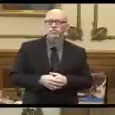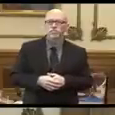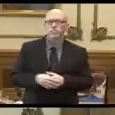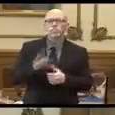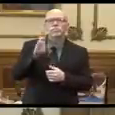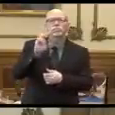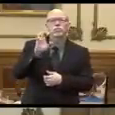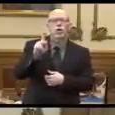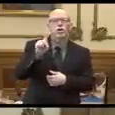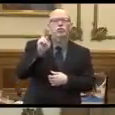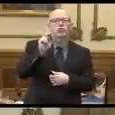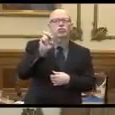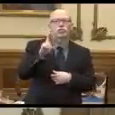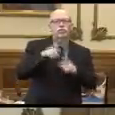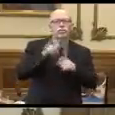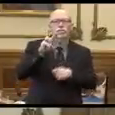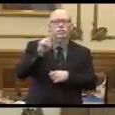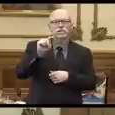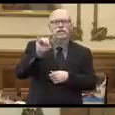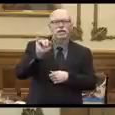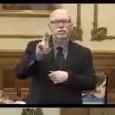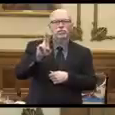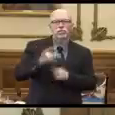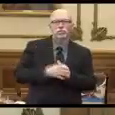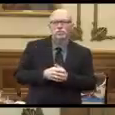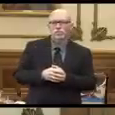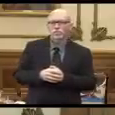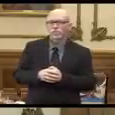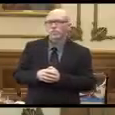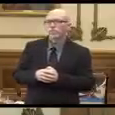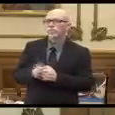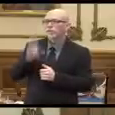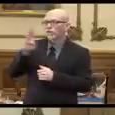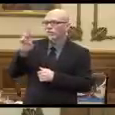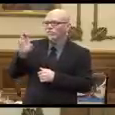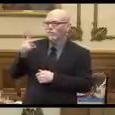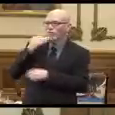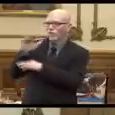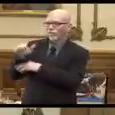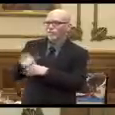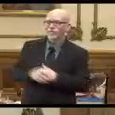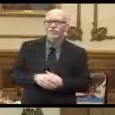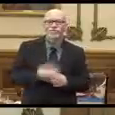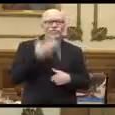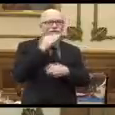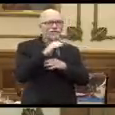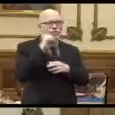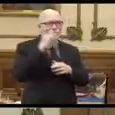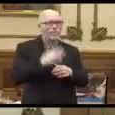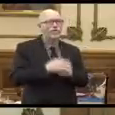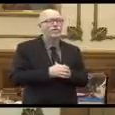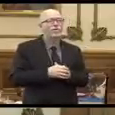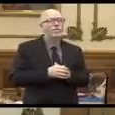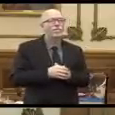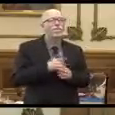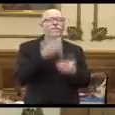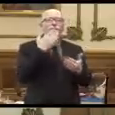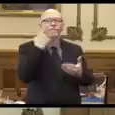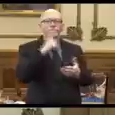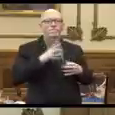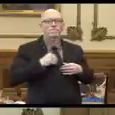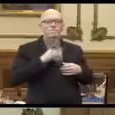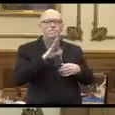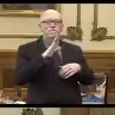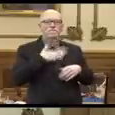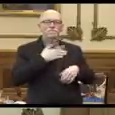Brock Turner, WTIU. Hello, Brock. Good afternoon. Good afternoon, Governor. Thanks for taking the